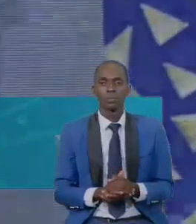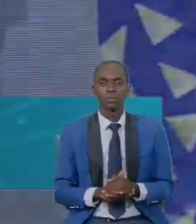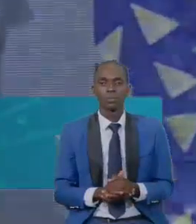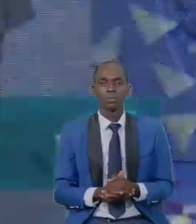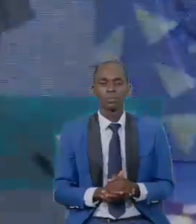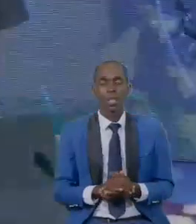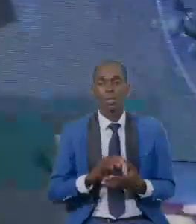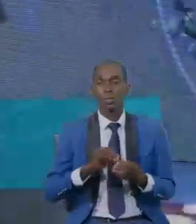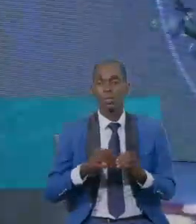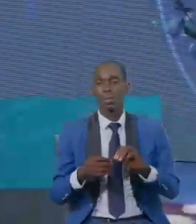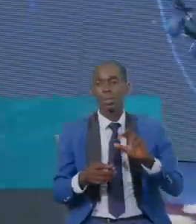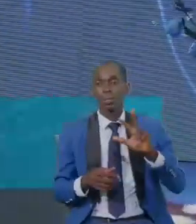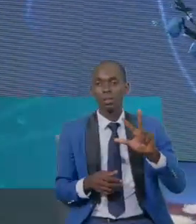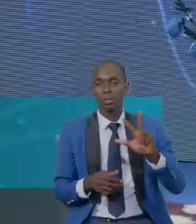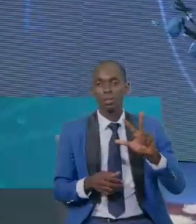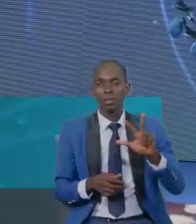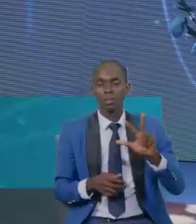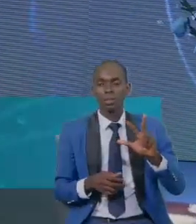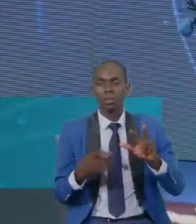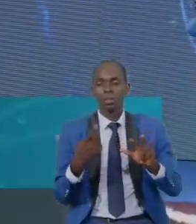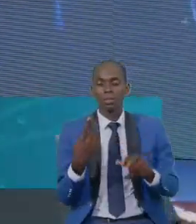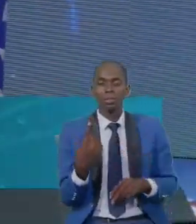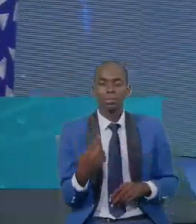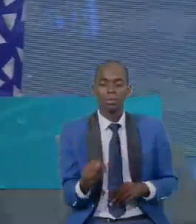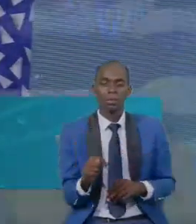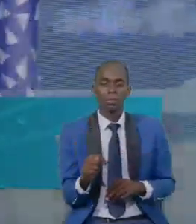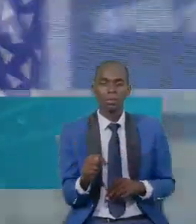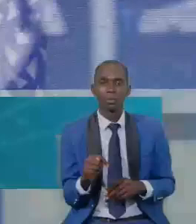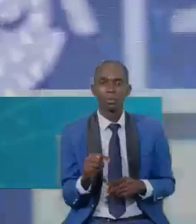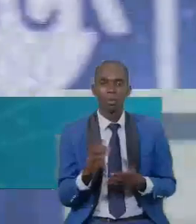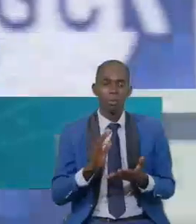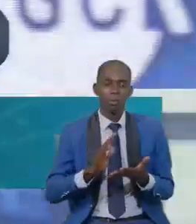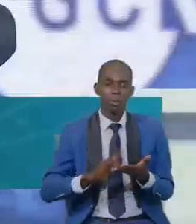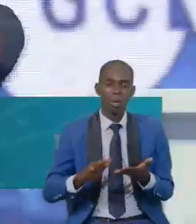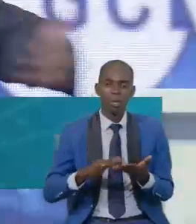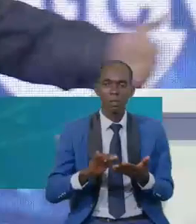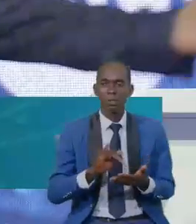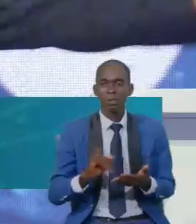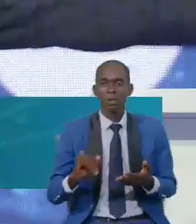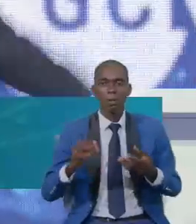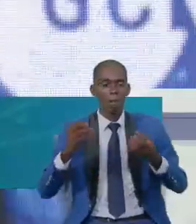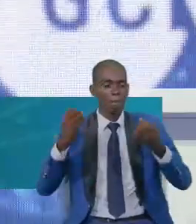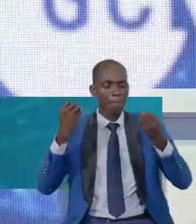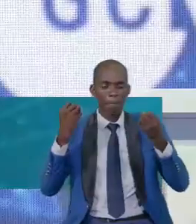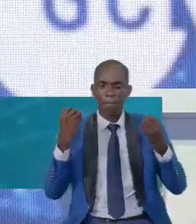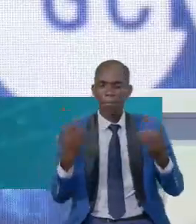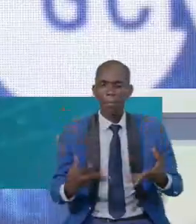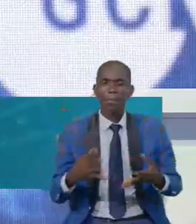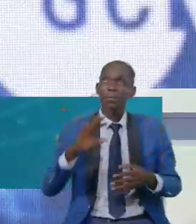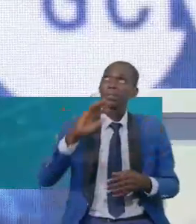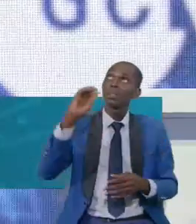Number three, the pardoning plenteous grace for all